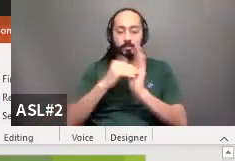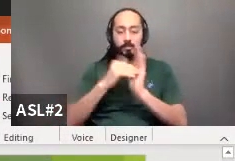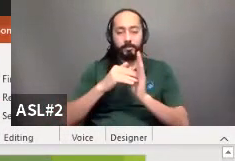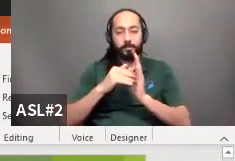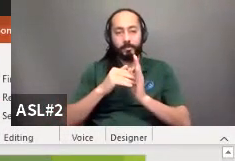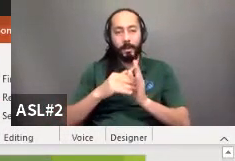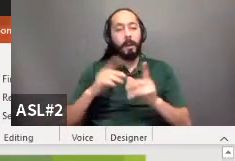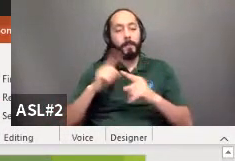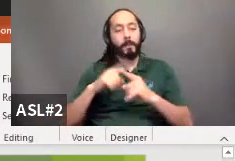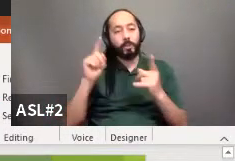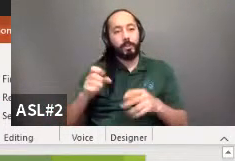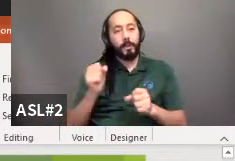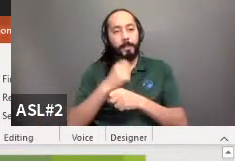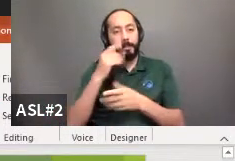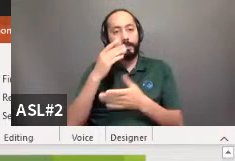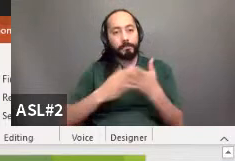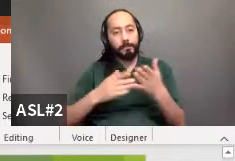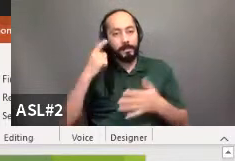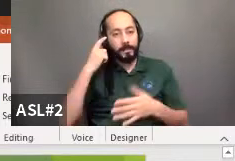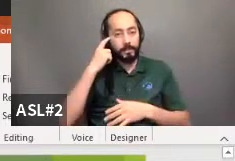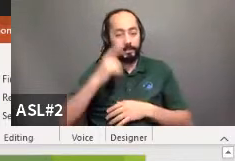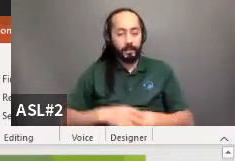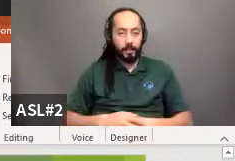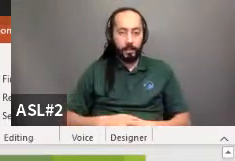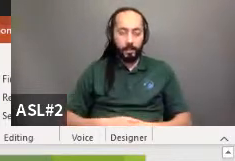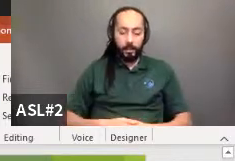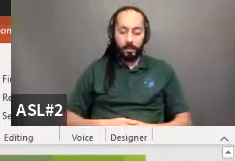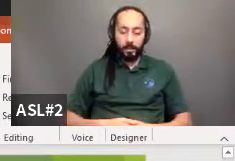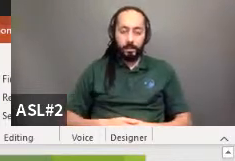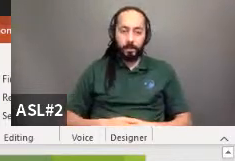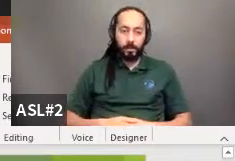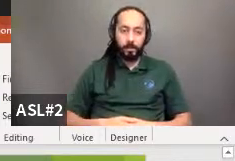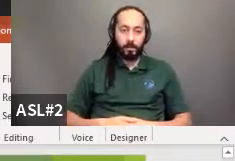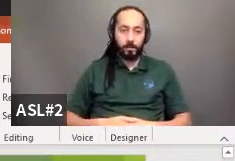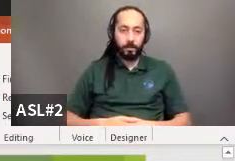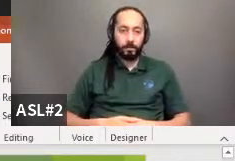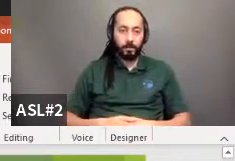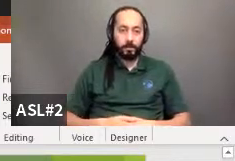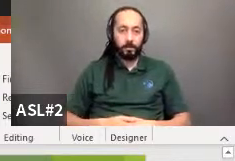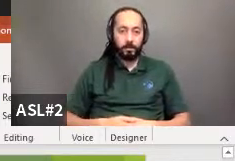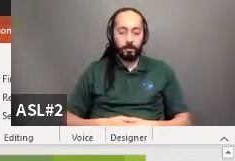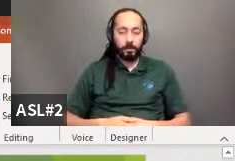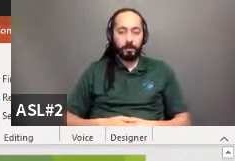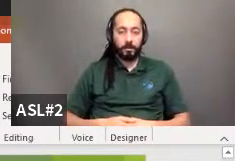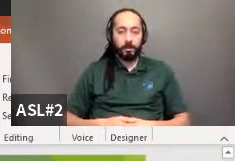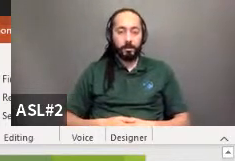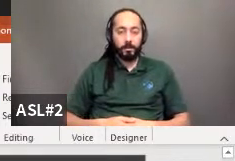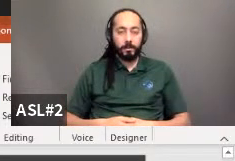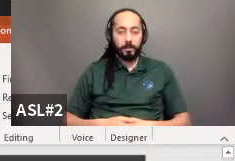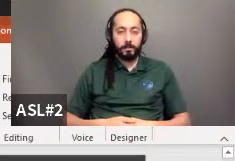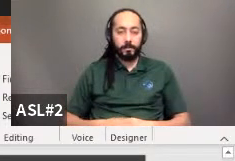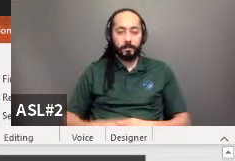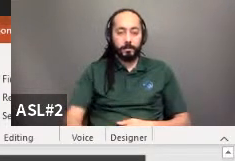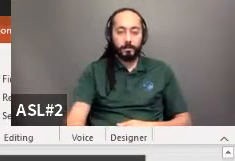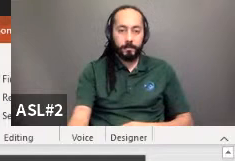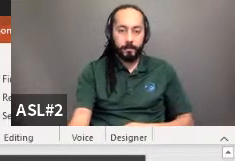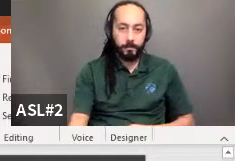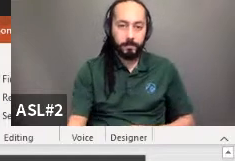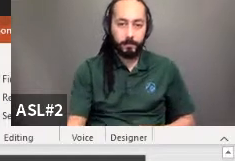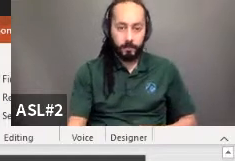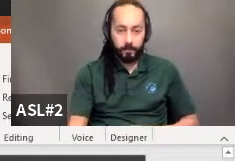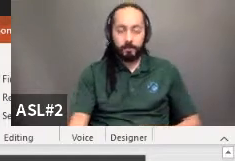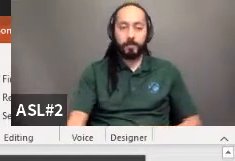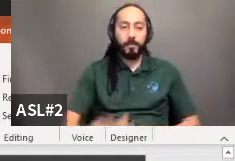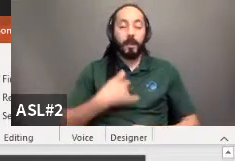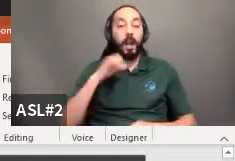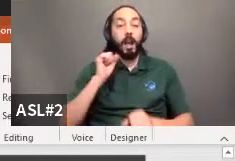sense. And then, you know, we as well, in the work I do particularly, I work on the new green revolution.